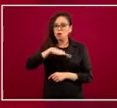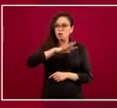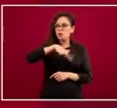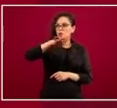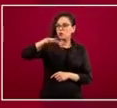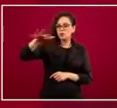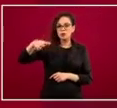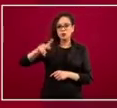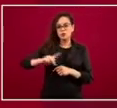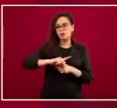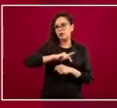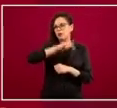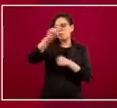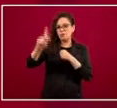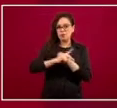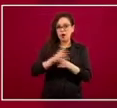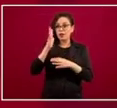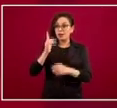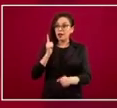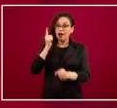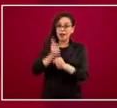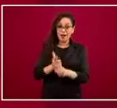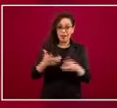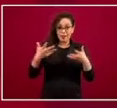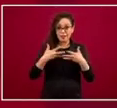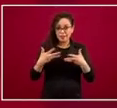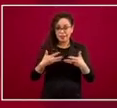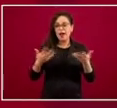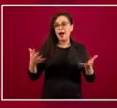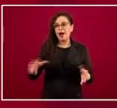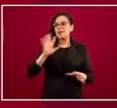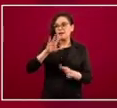team, because they have been